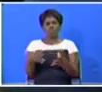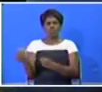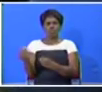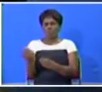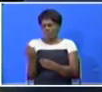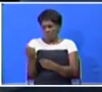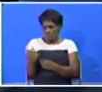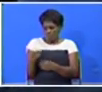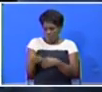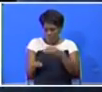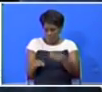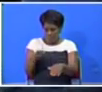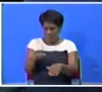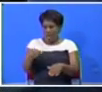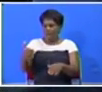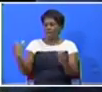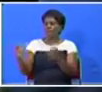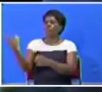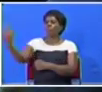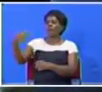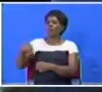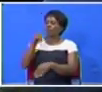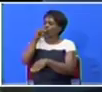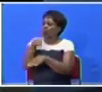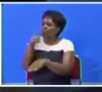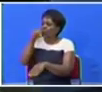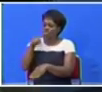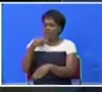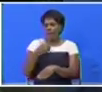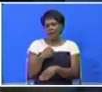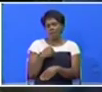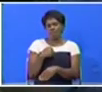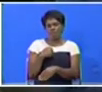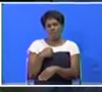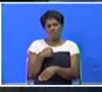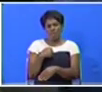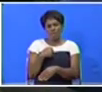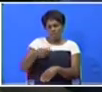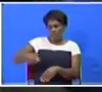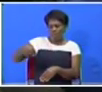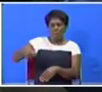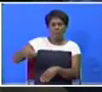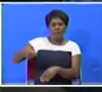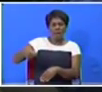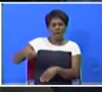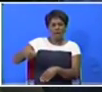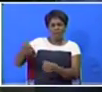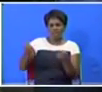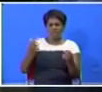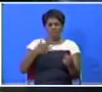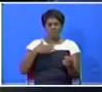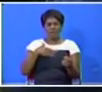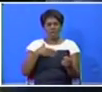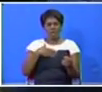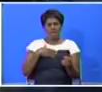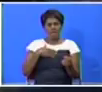steps, some other group appeared with bees, which had been put in a paper, and I was on top of my vehicle. So they